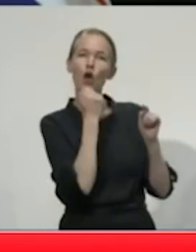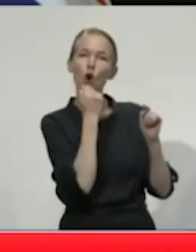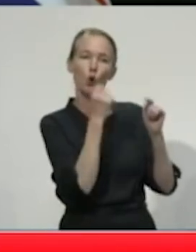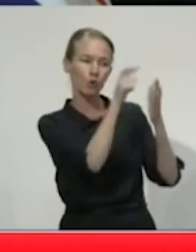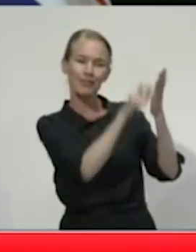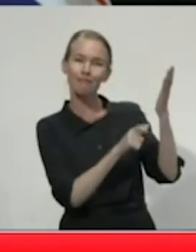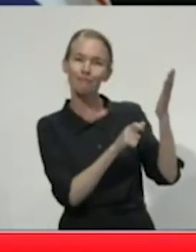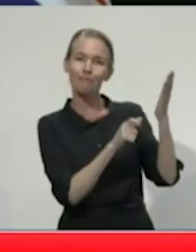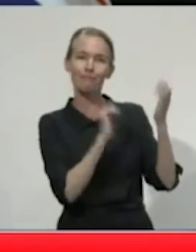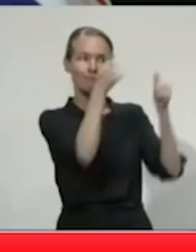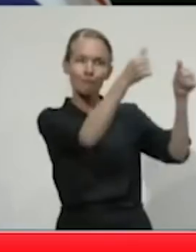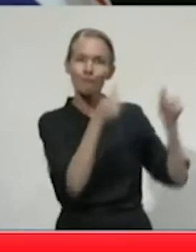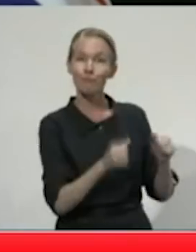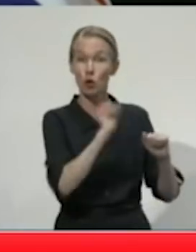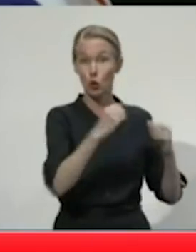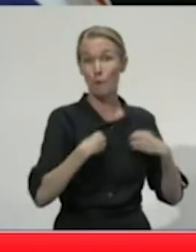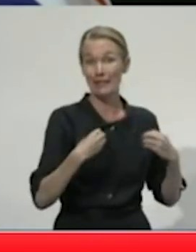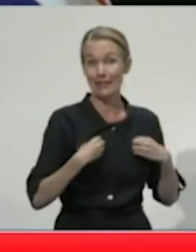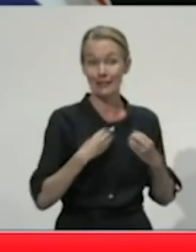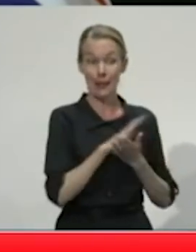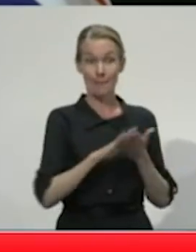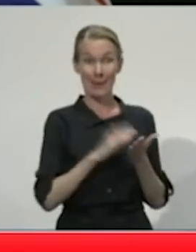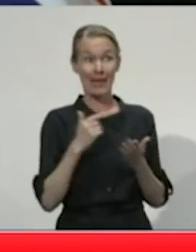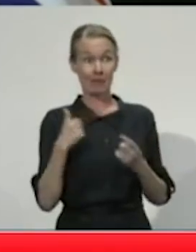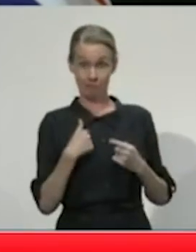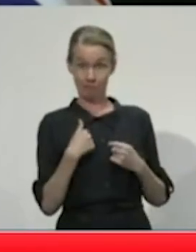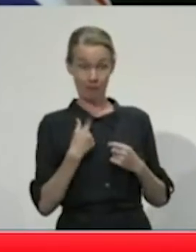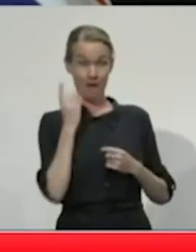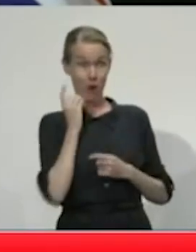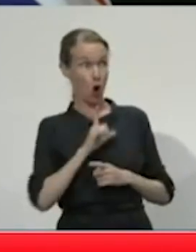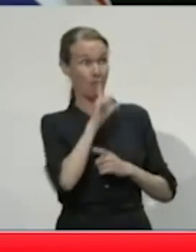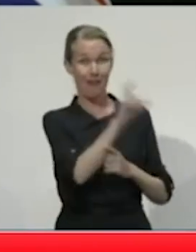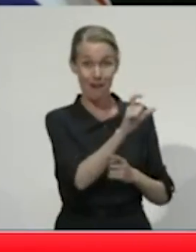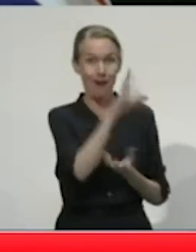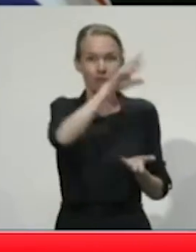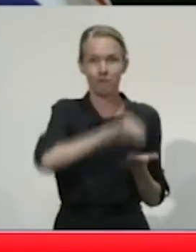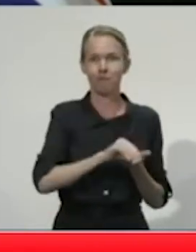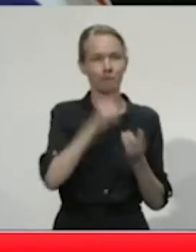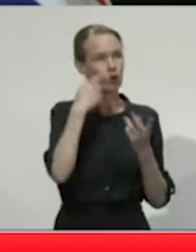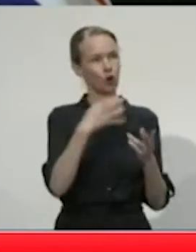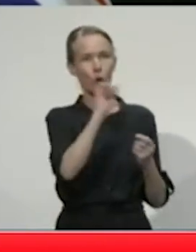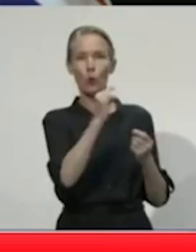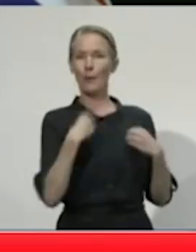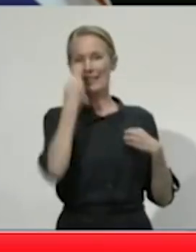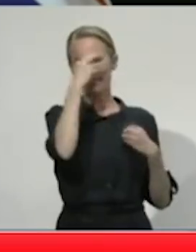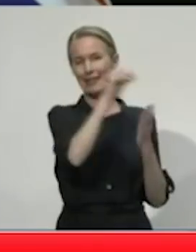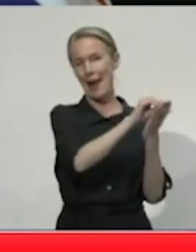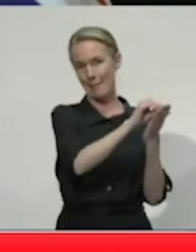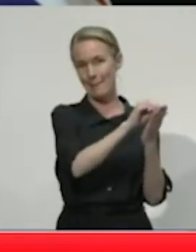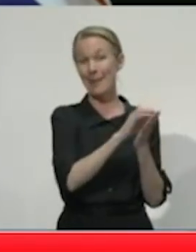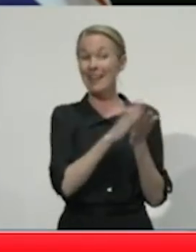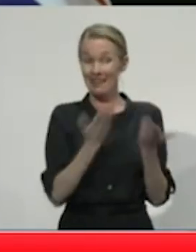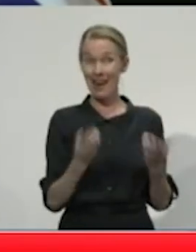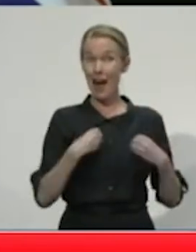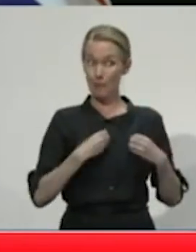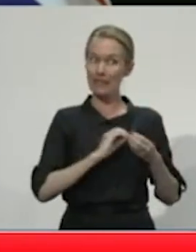that is unique to their business number, and already 1,000 businesses have created the posters, and they are getting new registrations